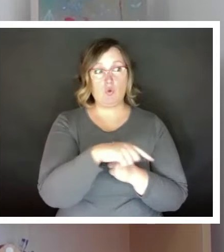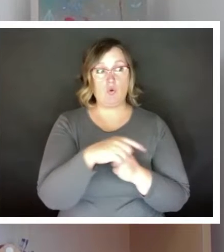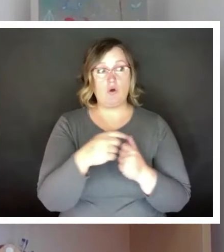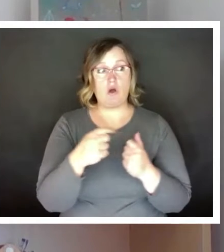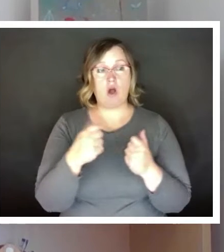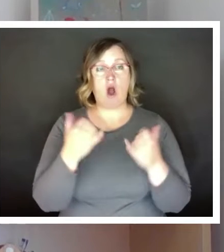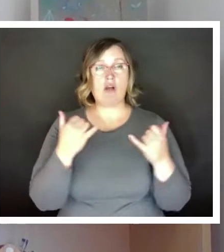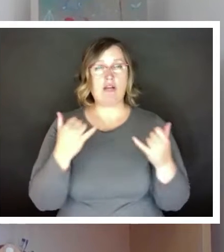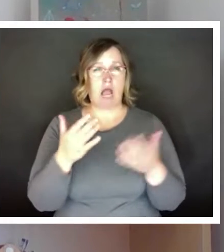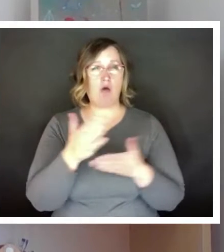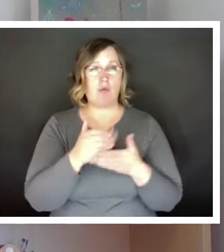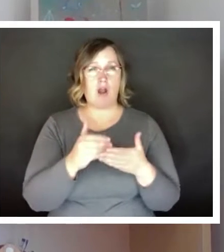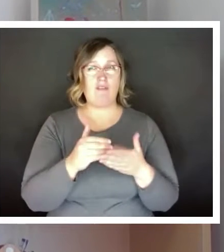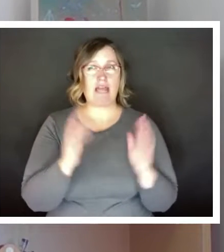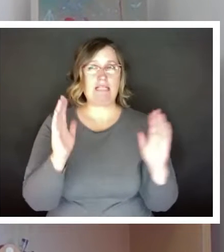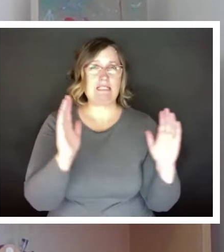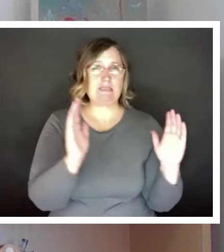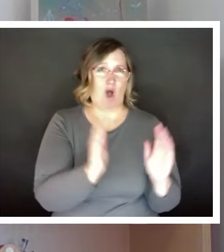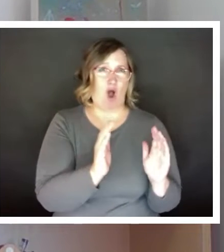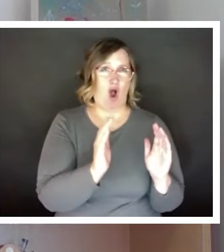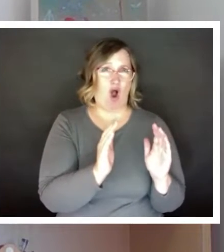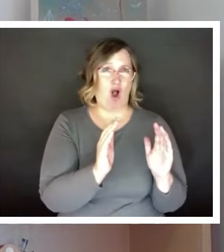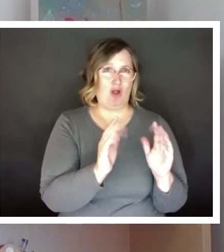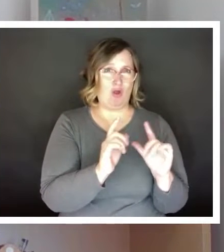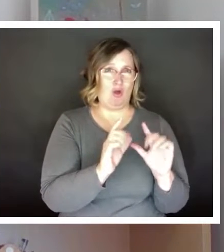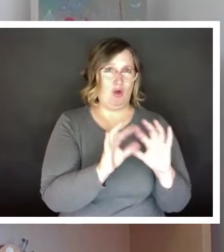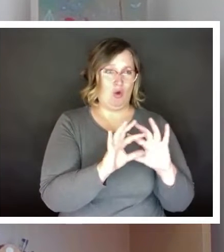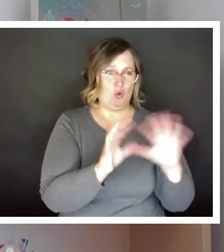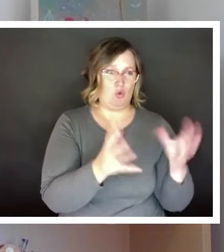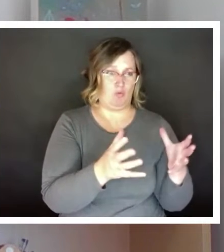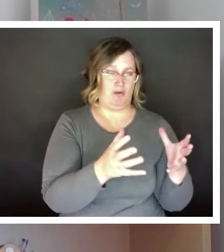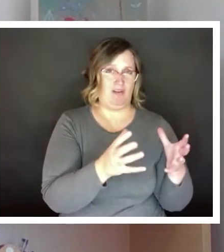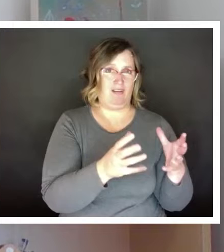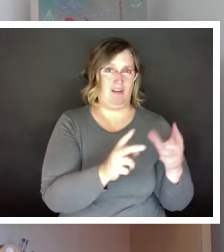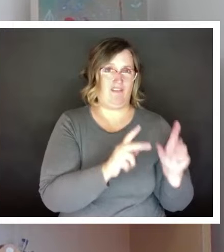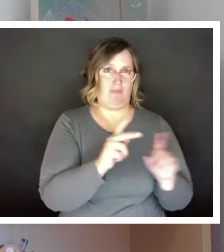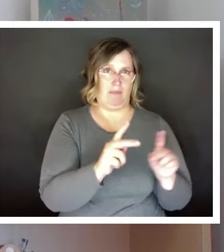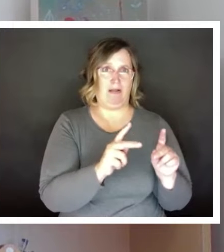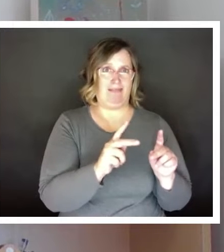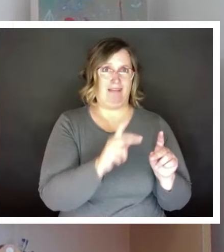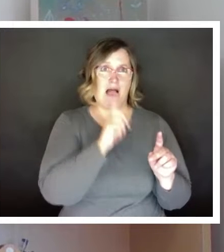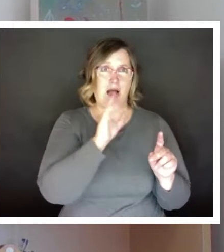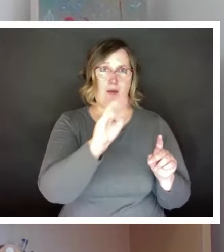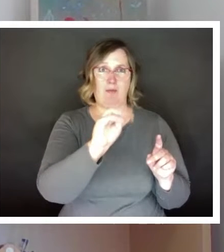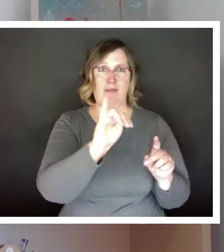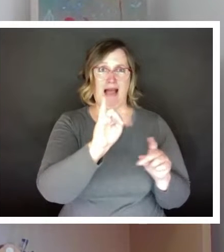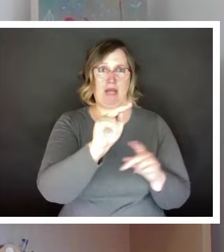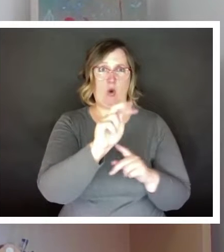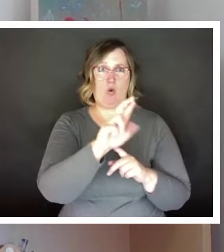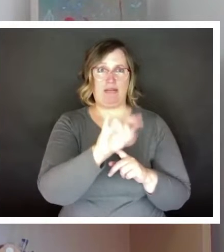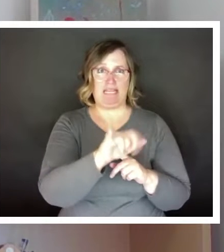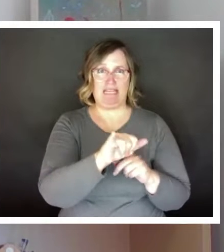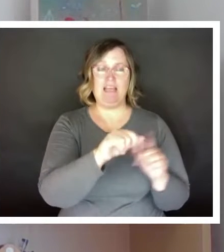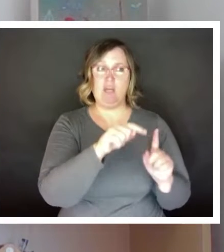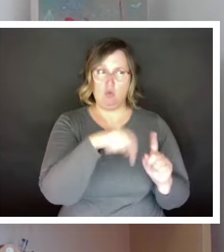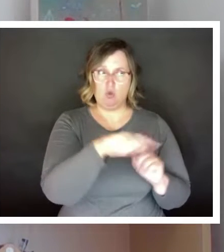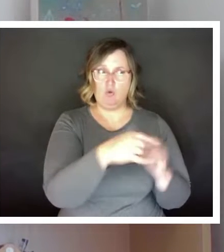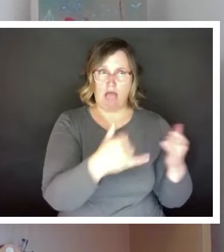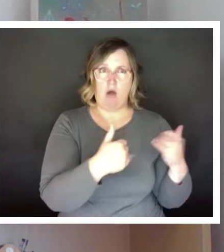small minority of folks who have a bachelor's degree.